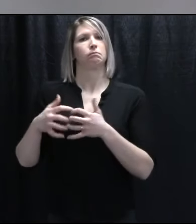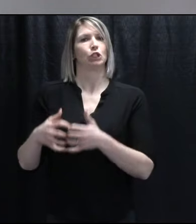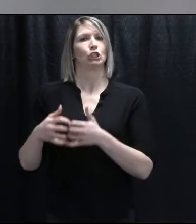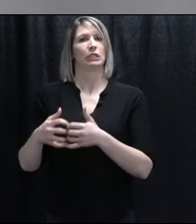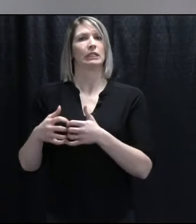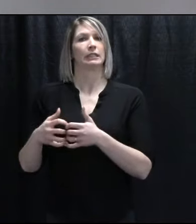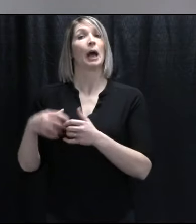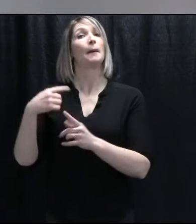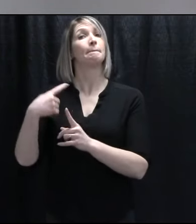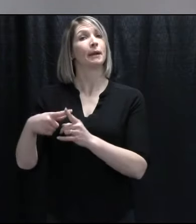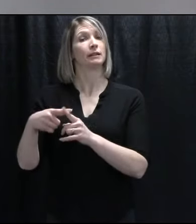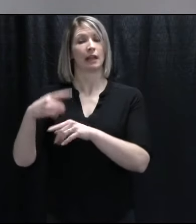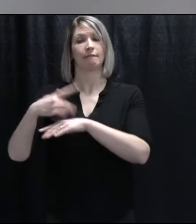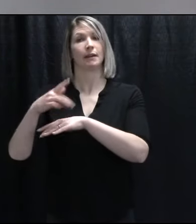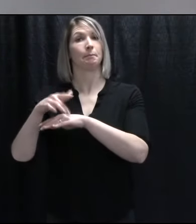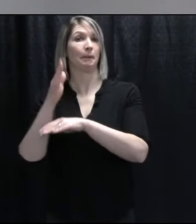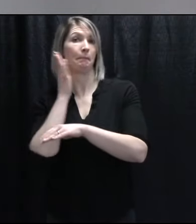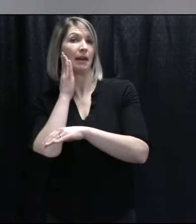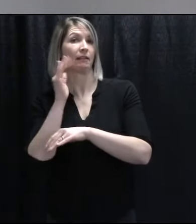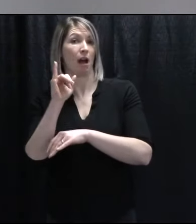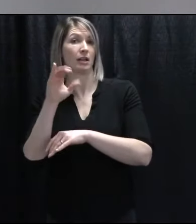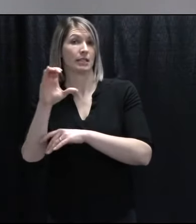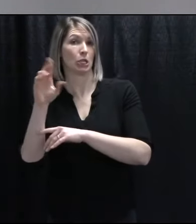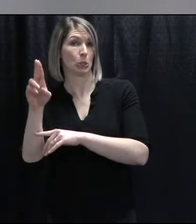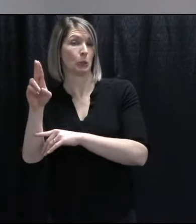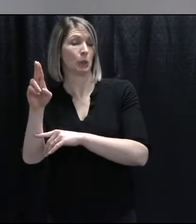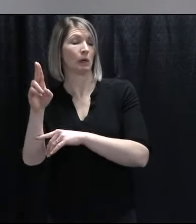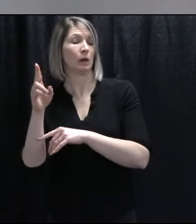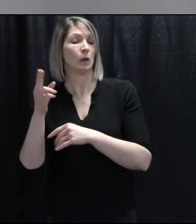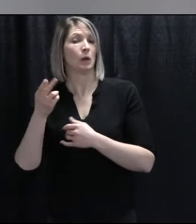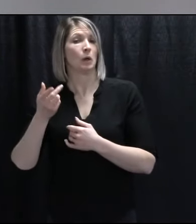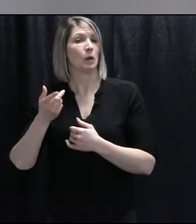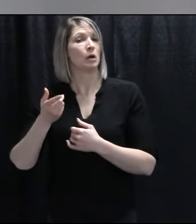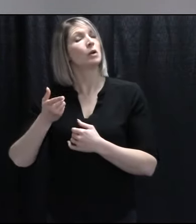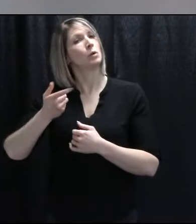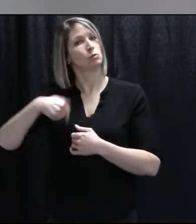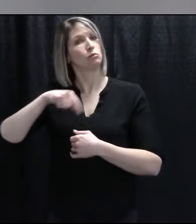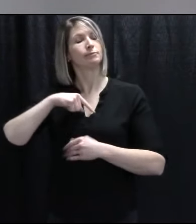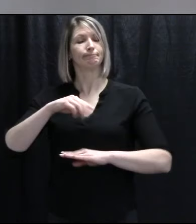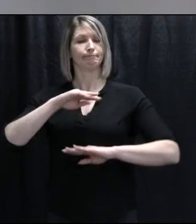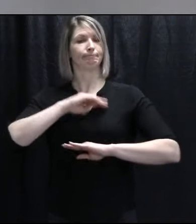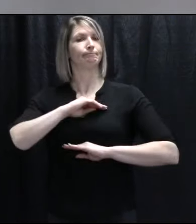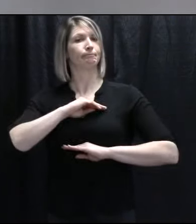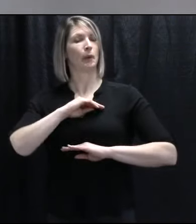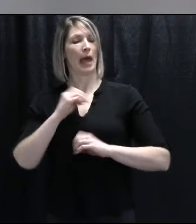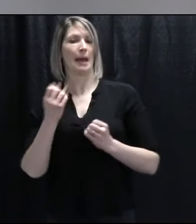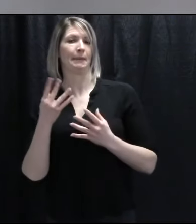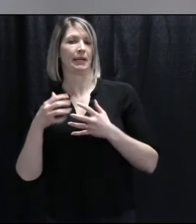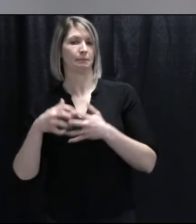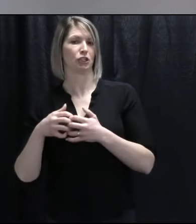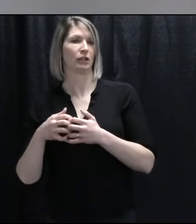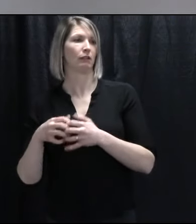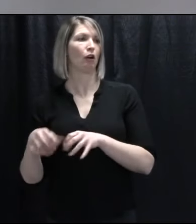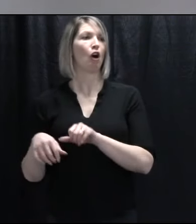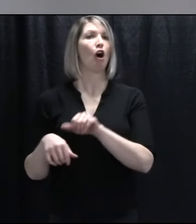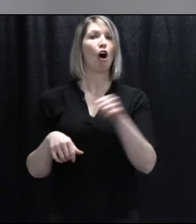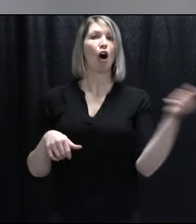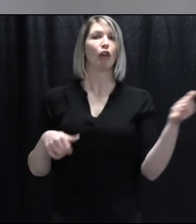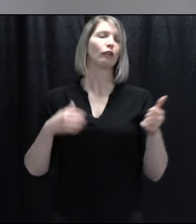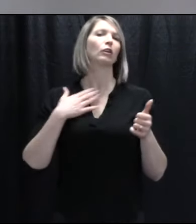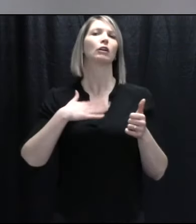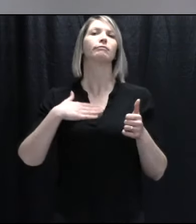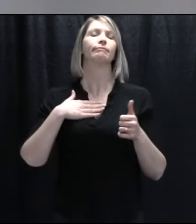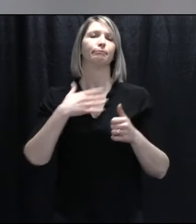the province as well. So we have a relative, we're in a way better position for ventilators than a lot of major